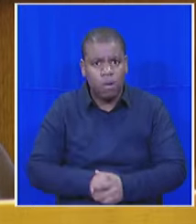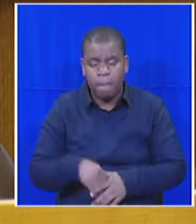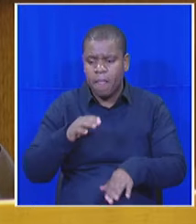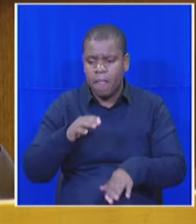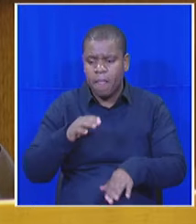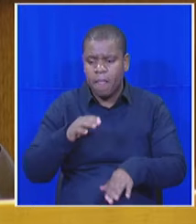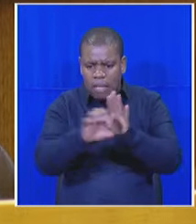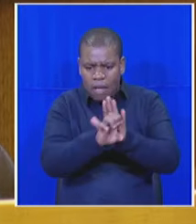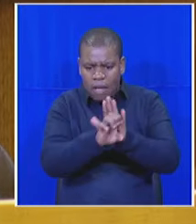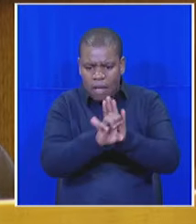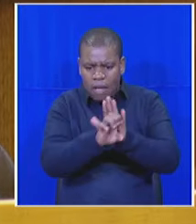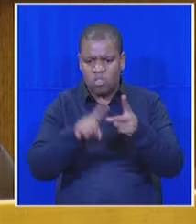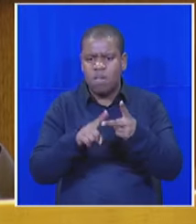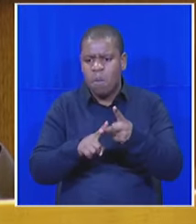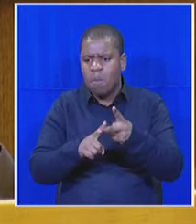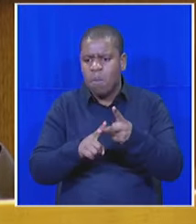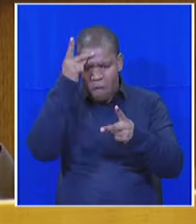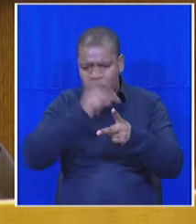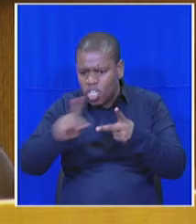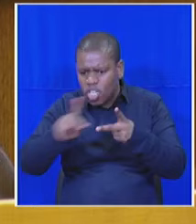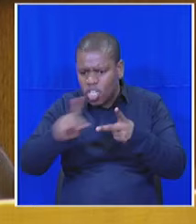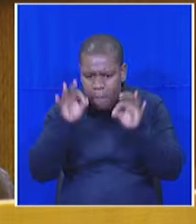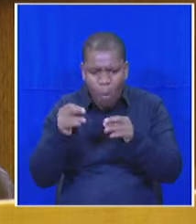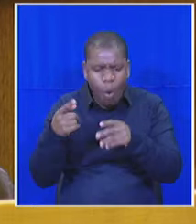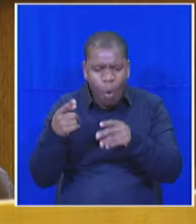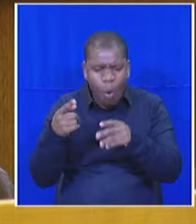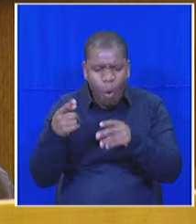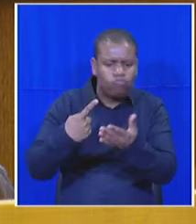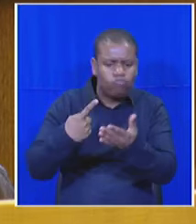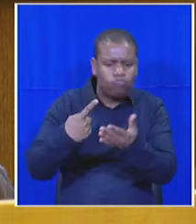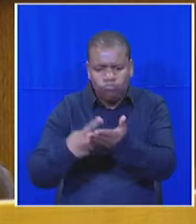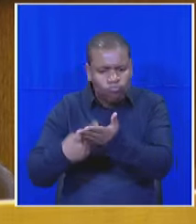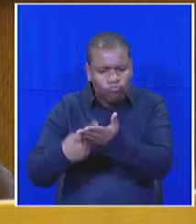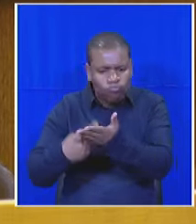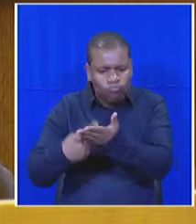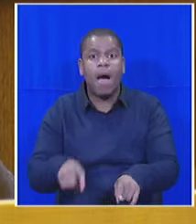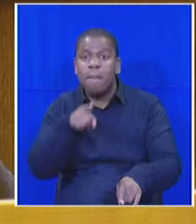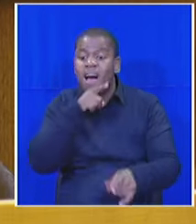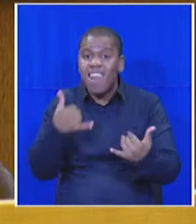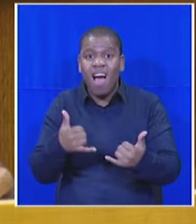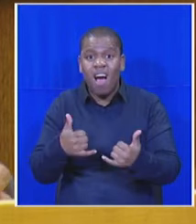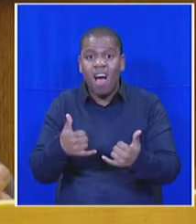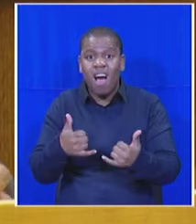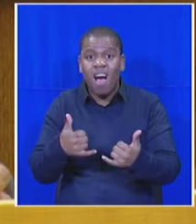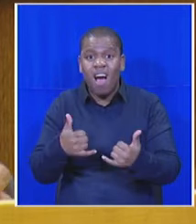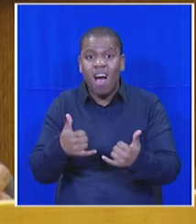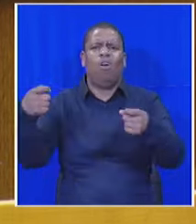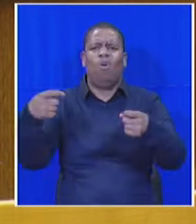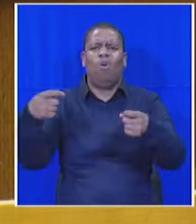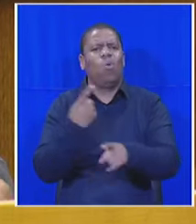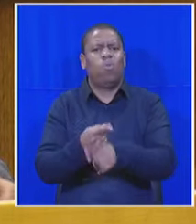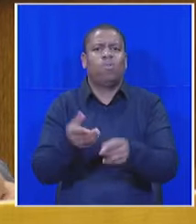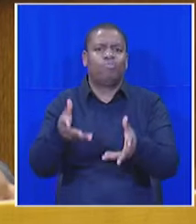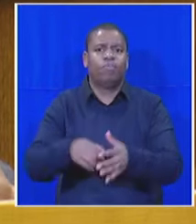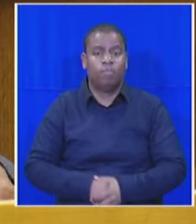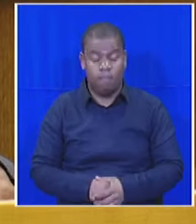ethics, courtesy, and professionalism. Honourable Chairperson, one of the challenges that we have in terms